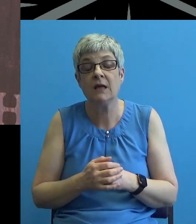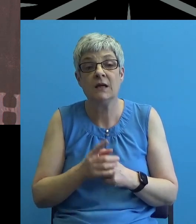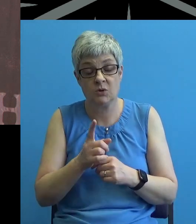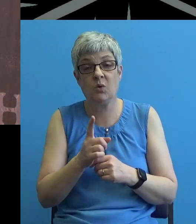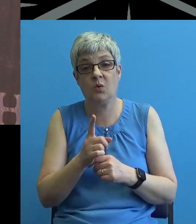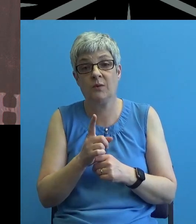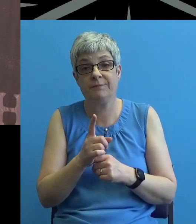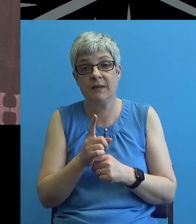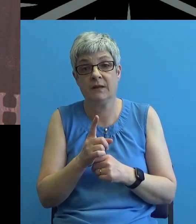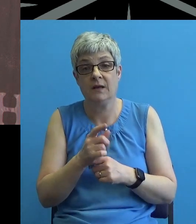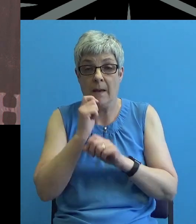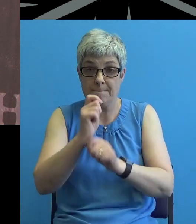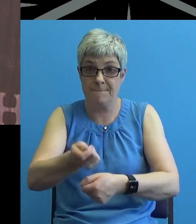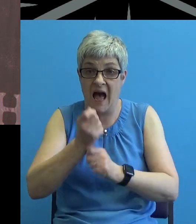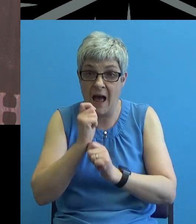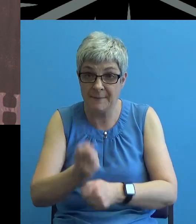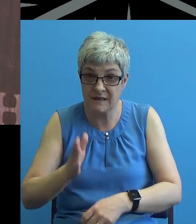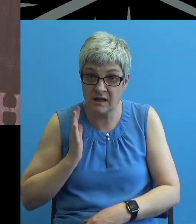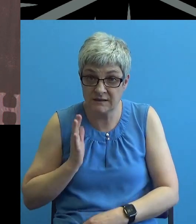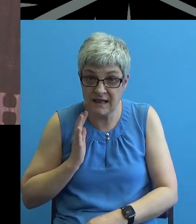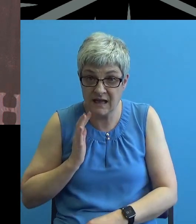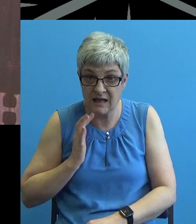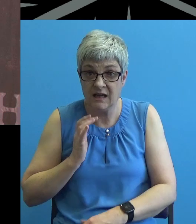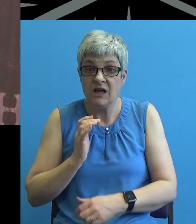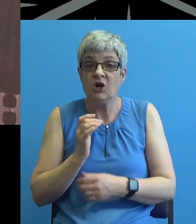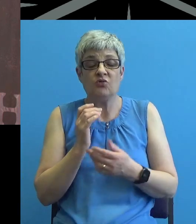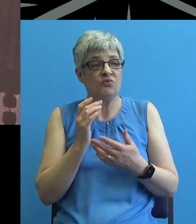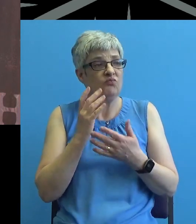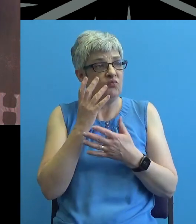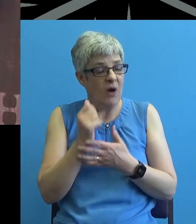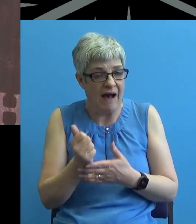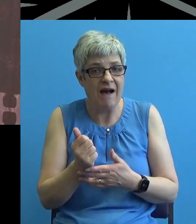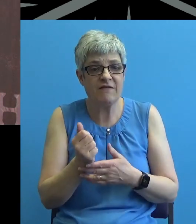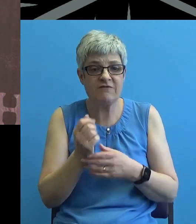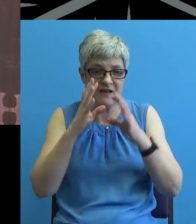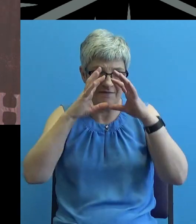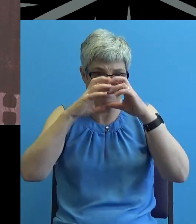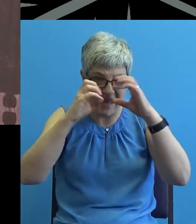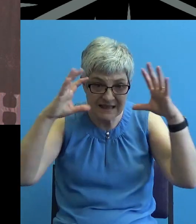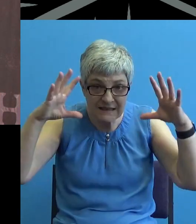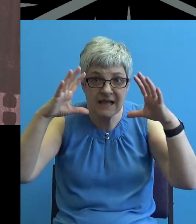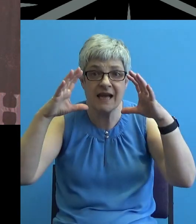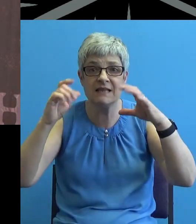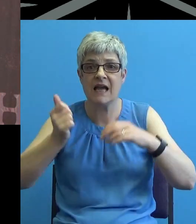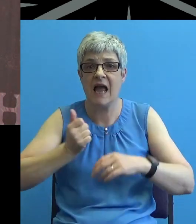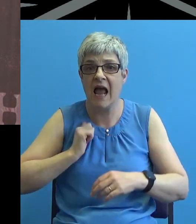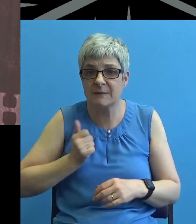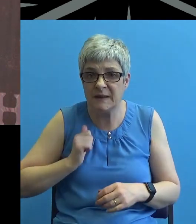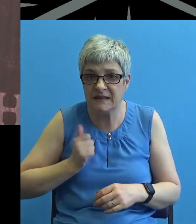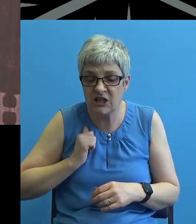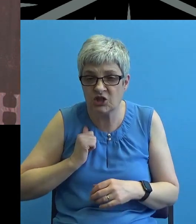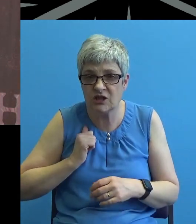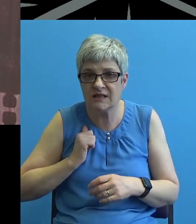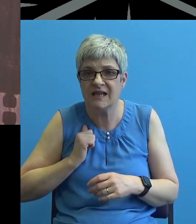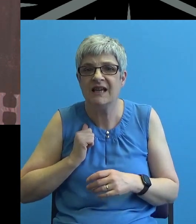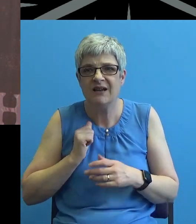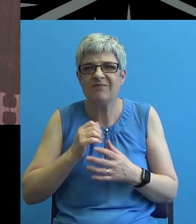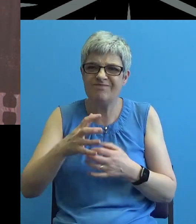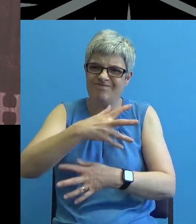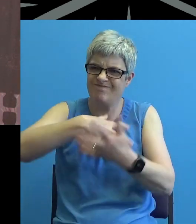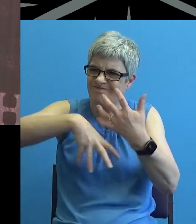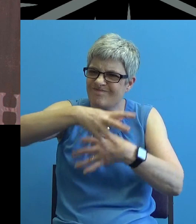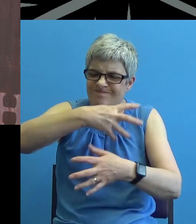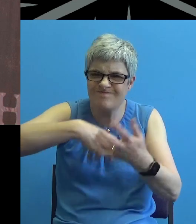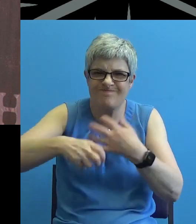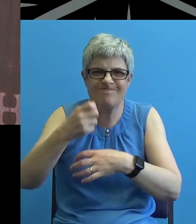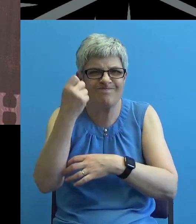And so with Palm Sunday, you have all these insights and all these expectations mingled with all these misunderstandings